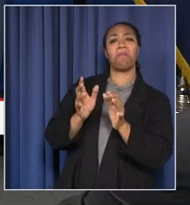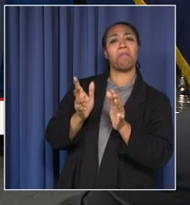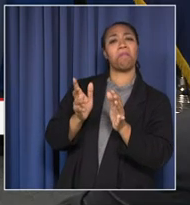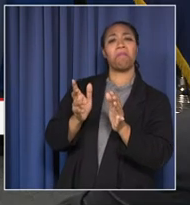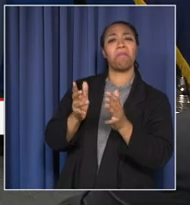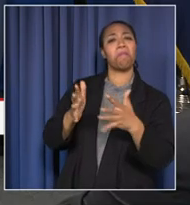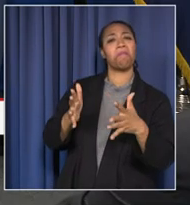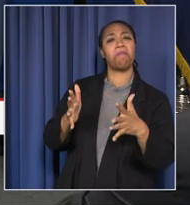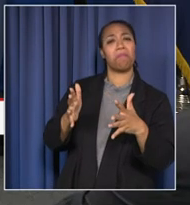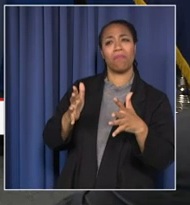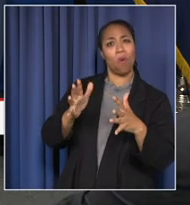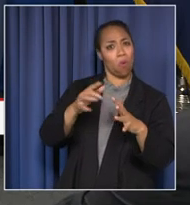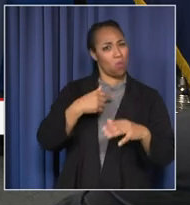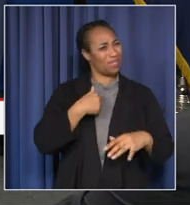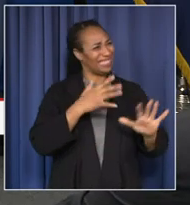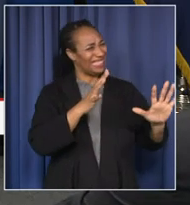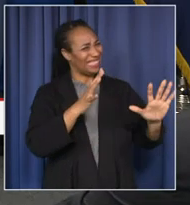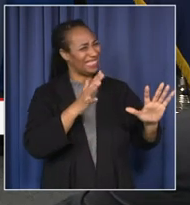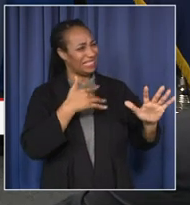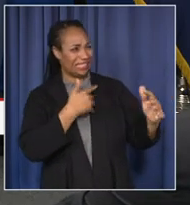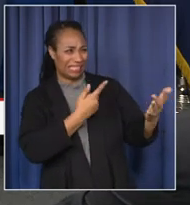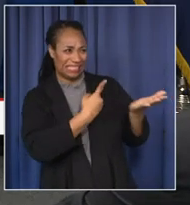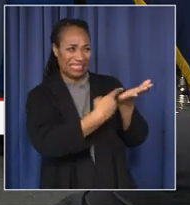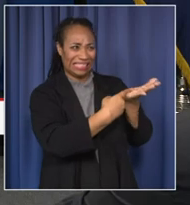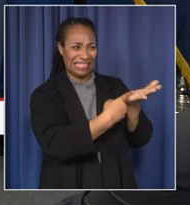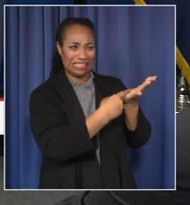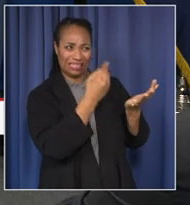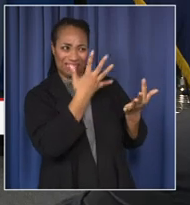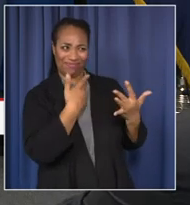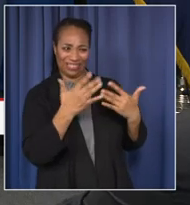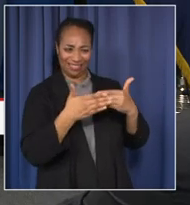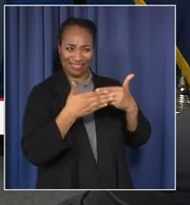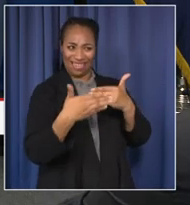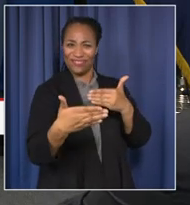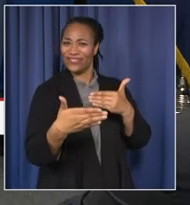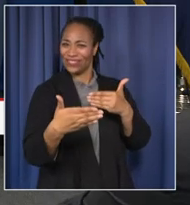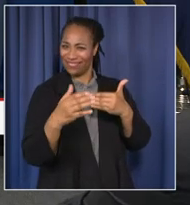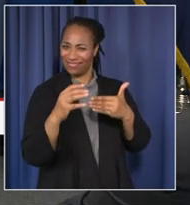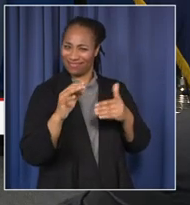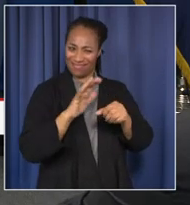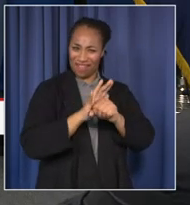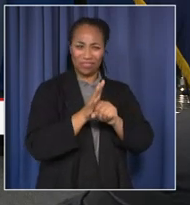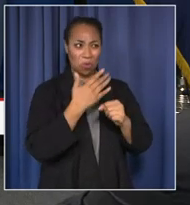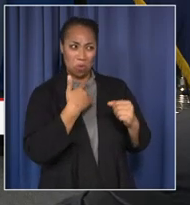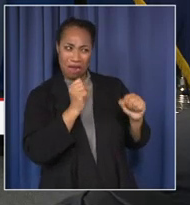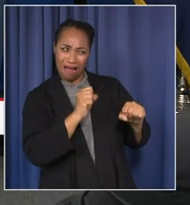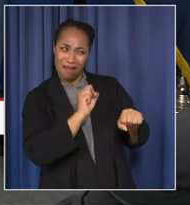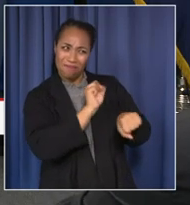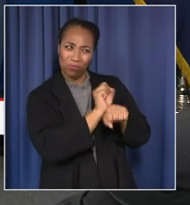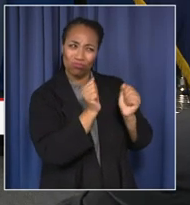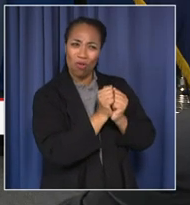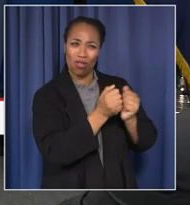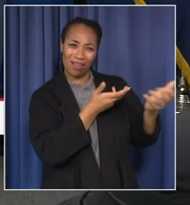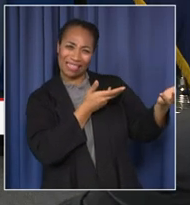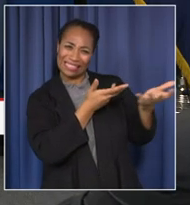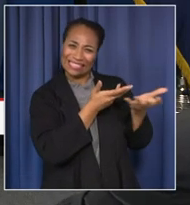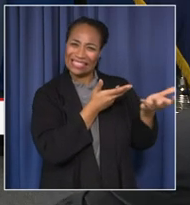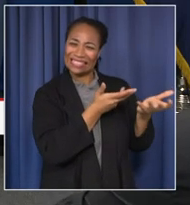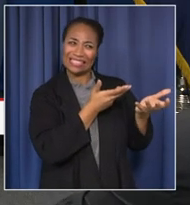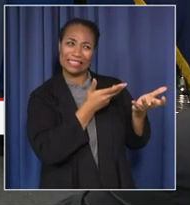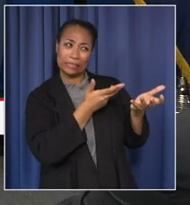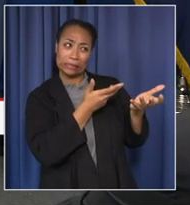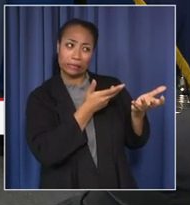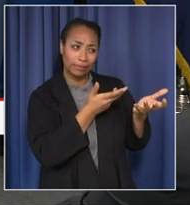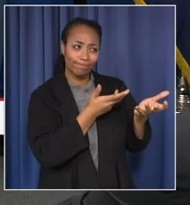that involved in real estate, but I think they're more interested in that in this turn.